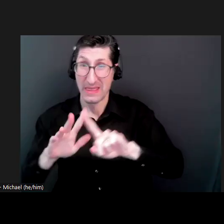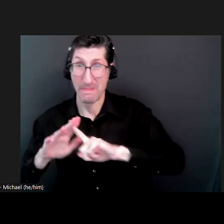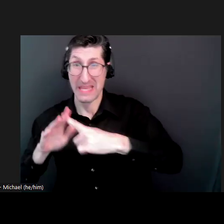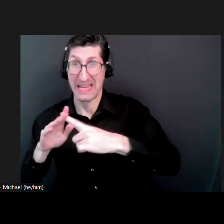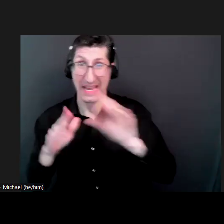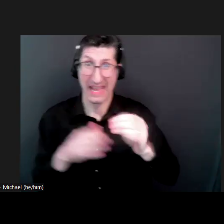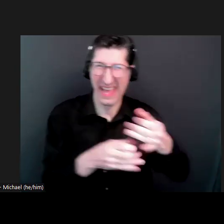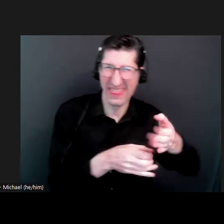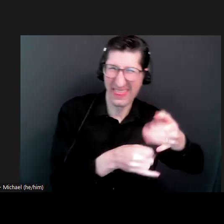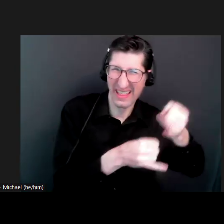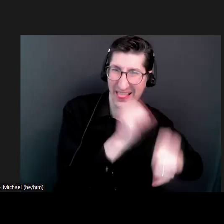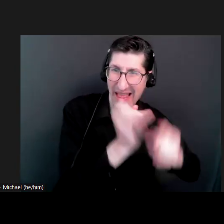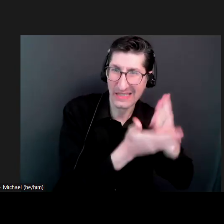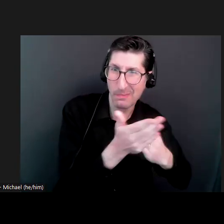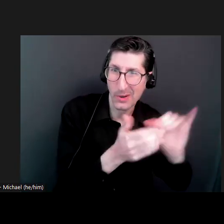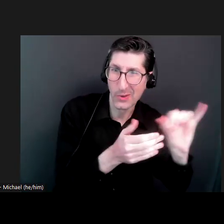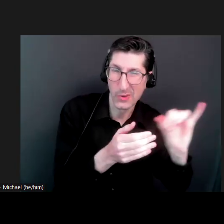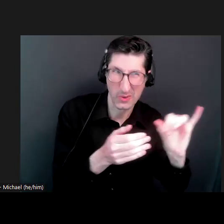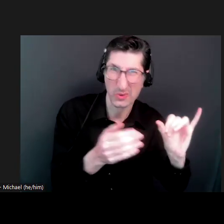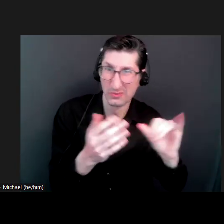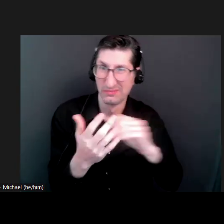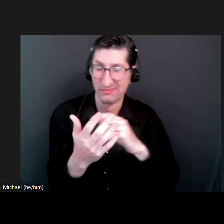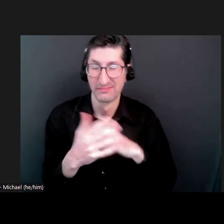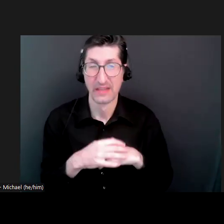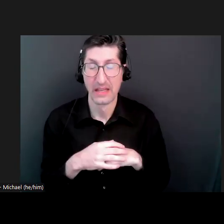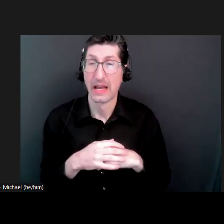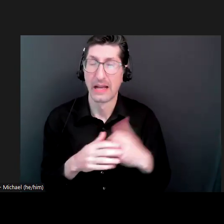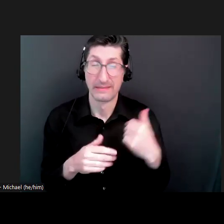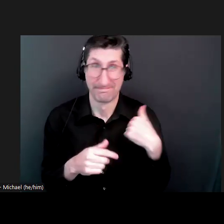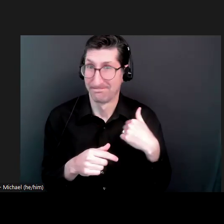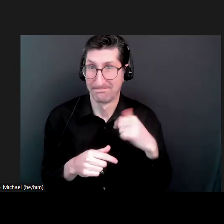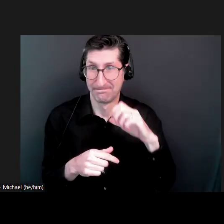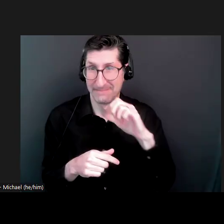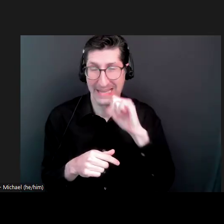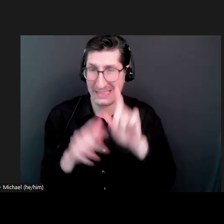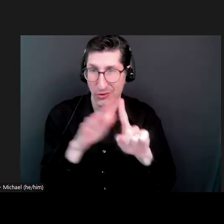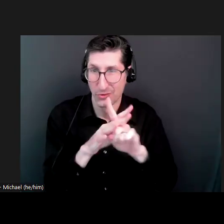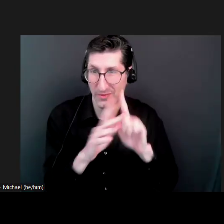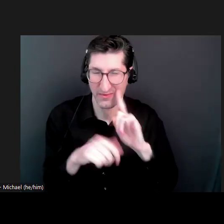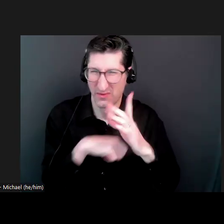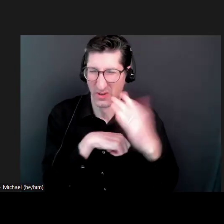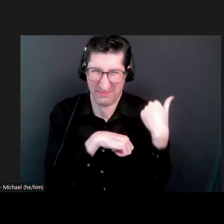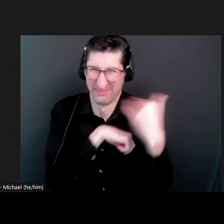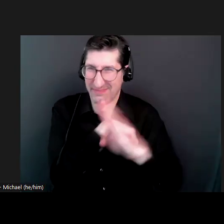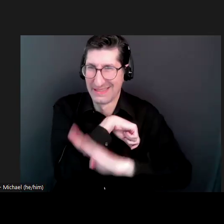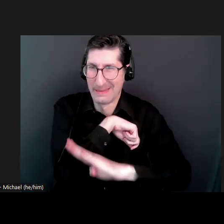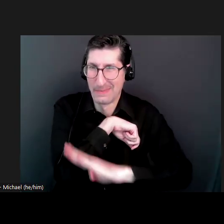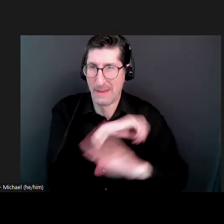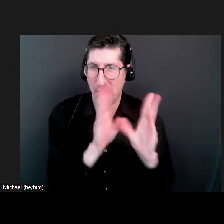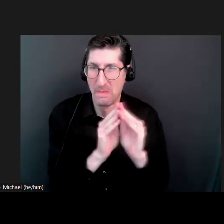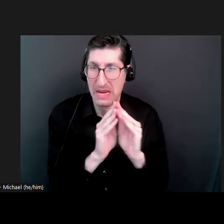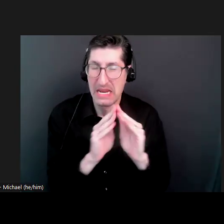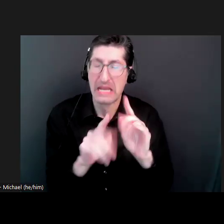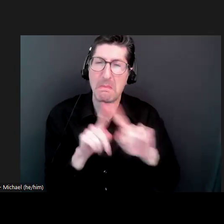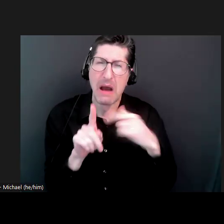last month's or September's meeting. So I'm wondering if I can